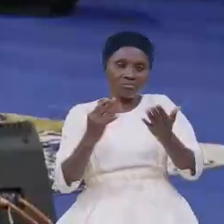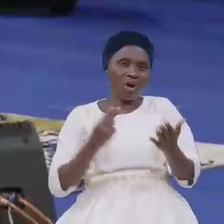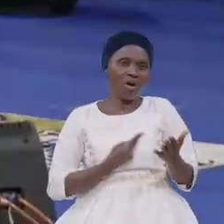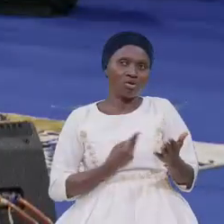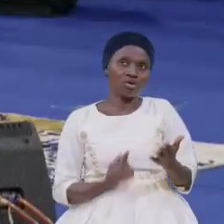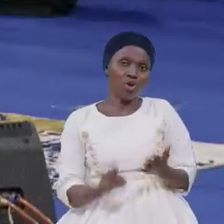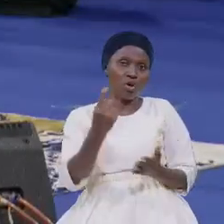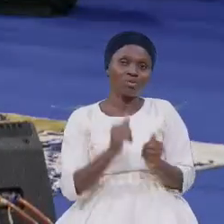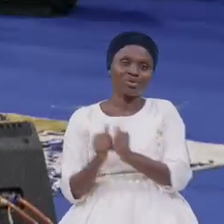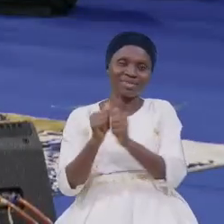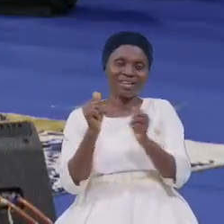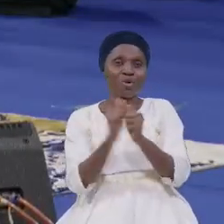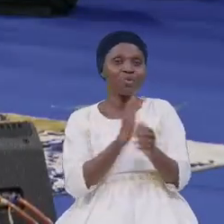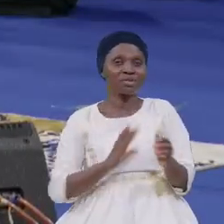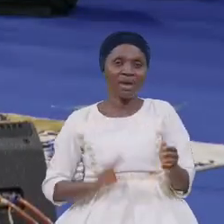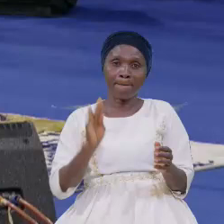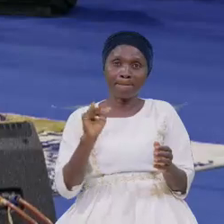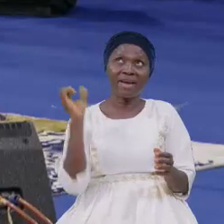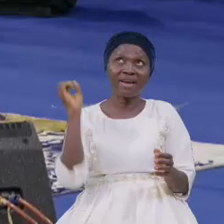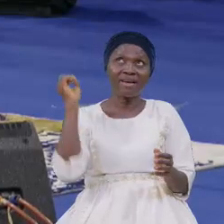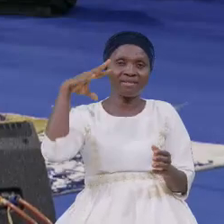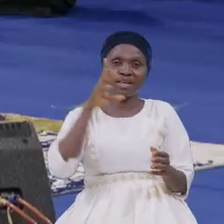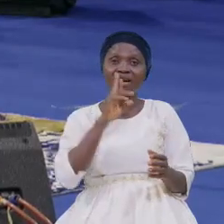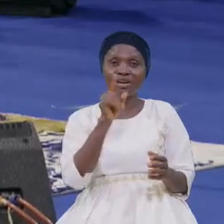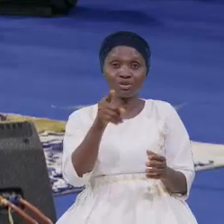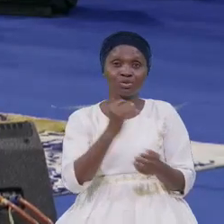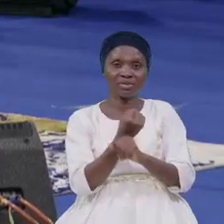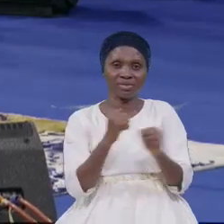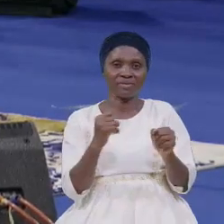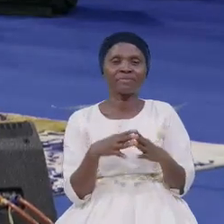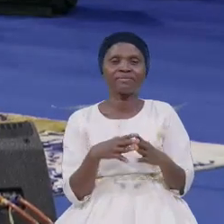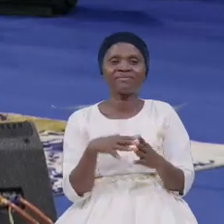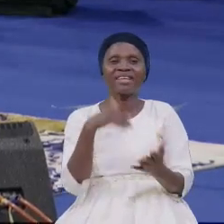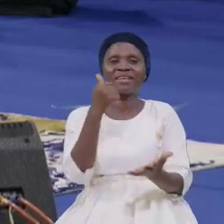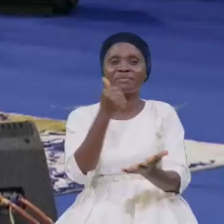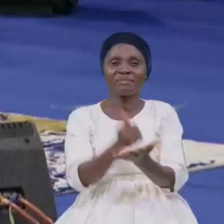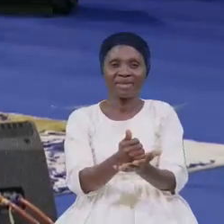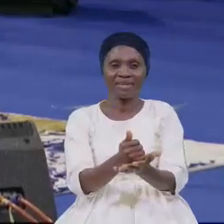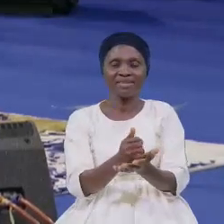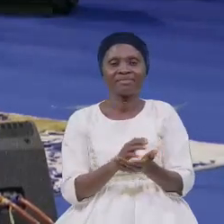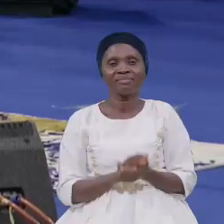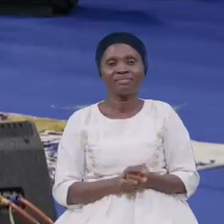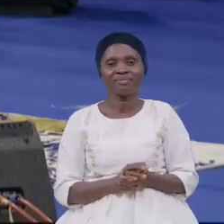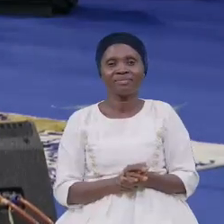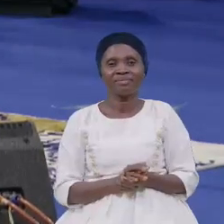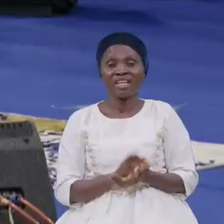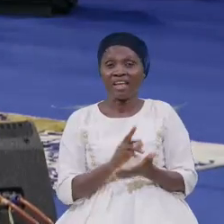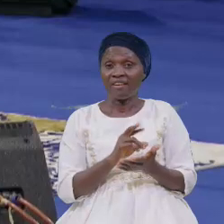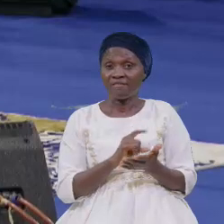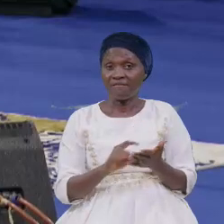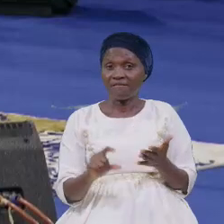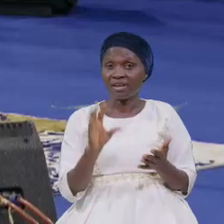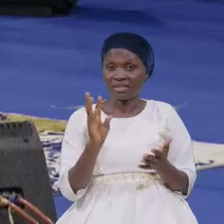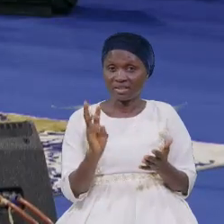By grace are you saved. Amen. Look at verse 6. And